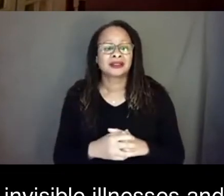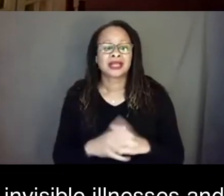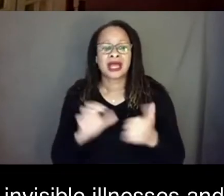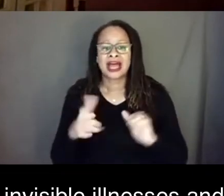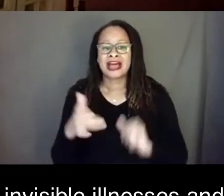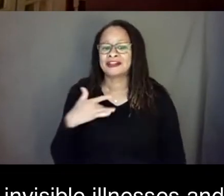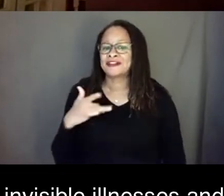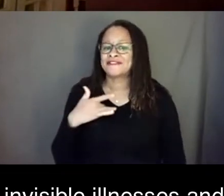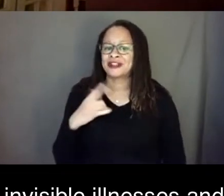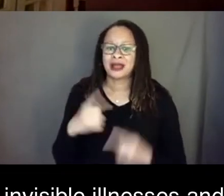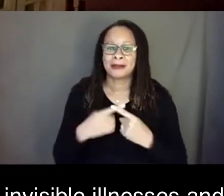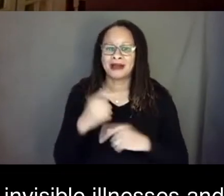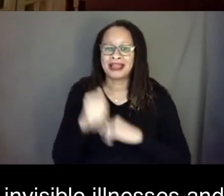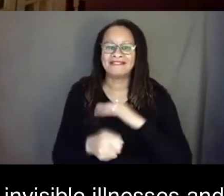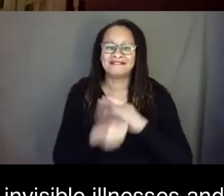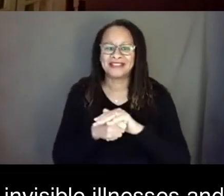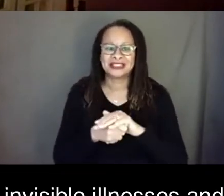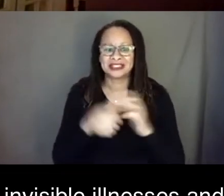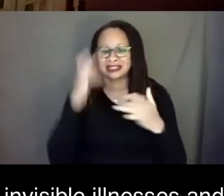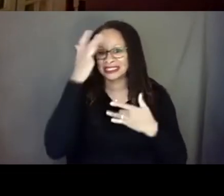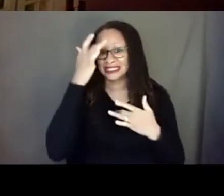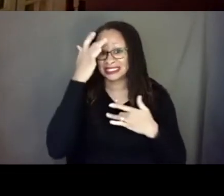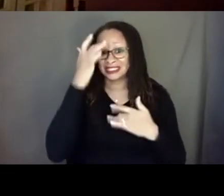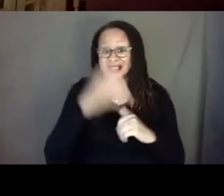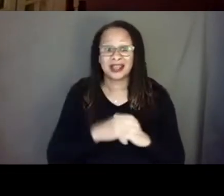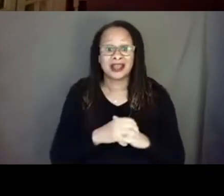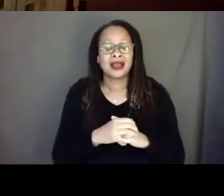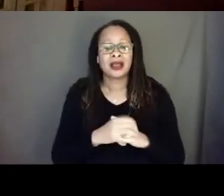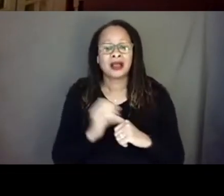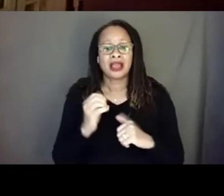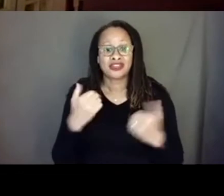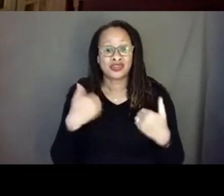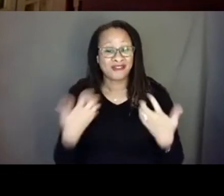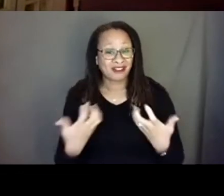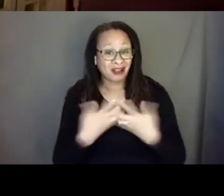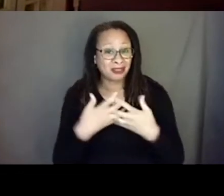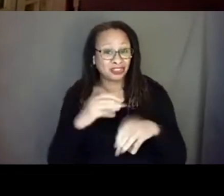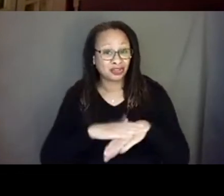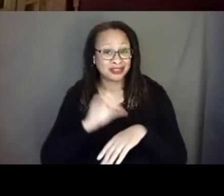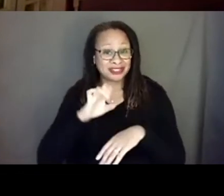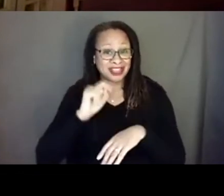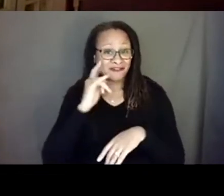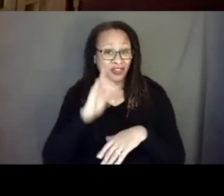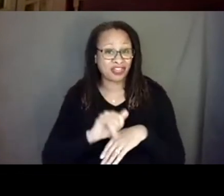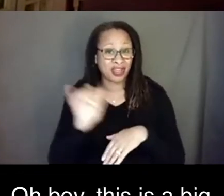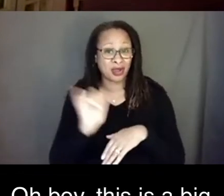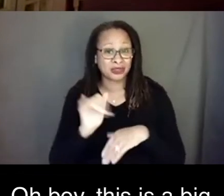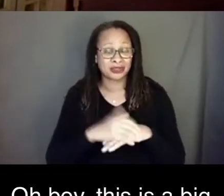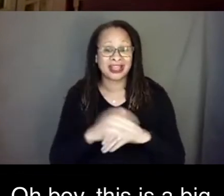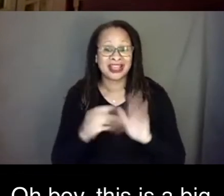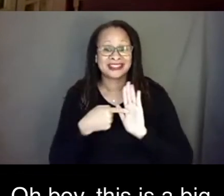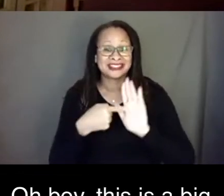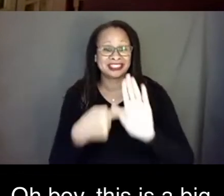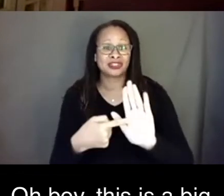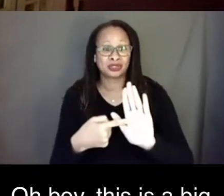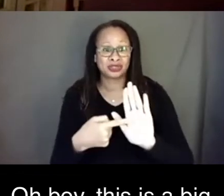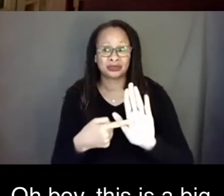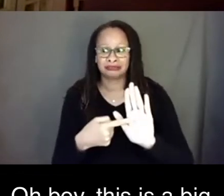invisible illnesses? And are there accommodations on set for that too? Disclosure, oh boy,